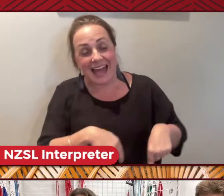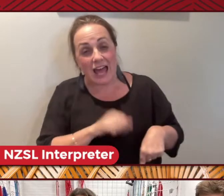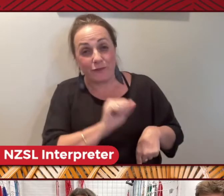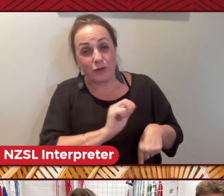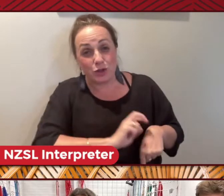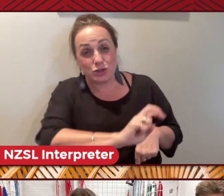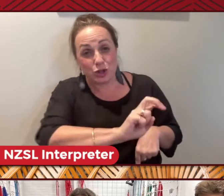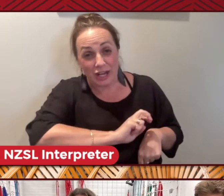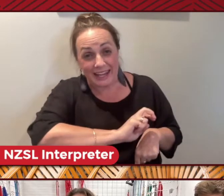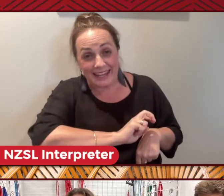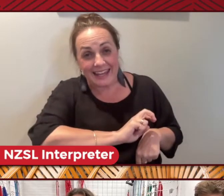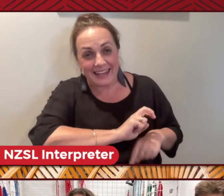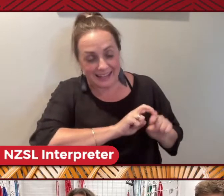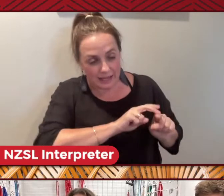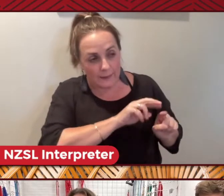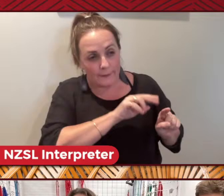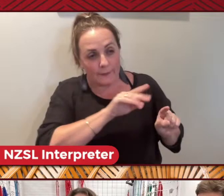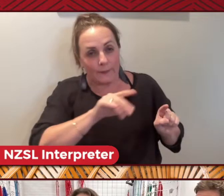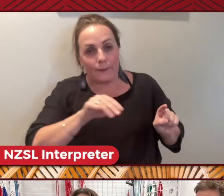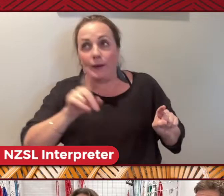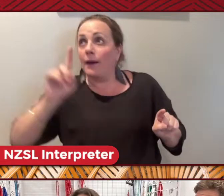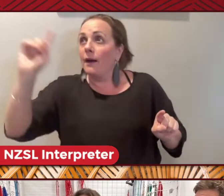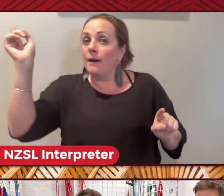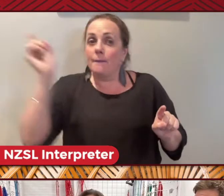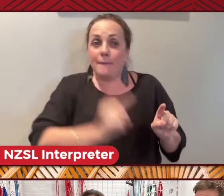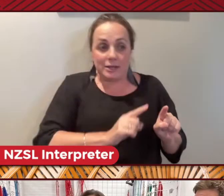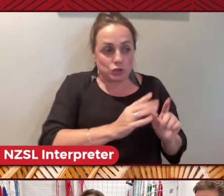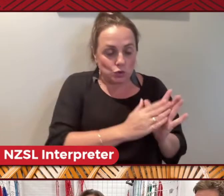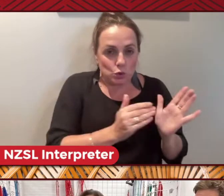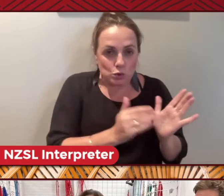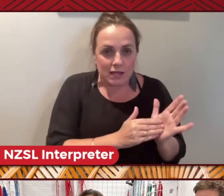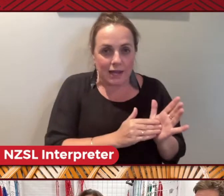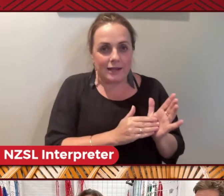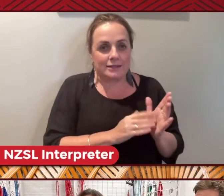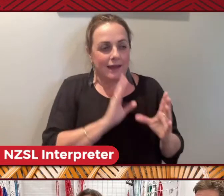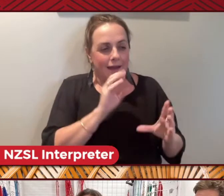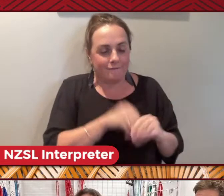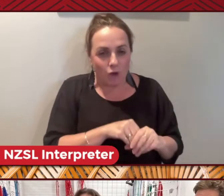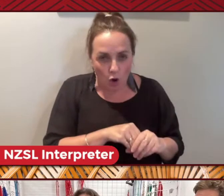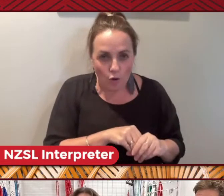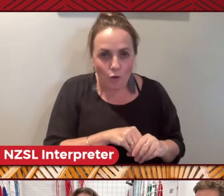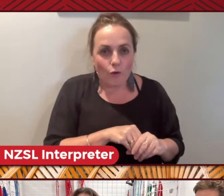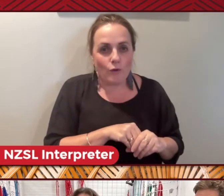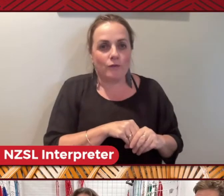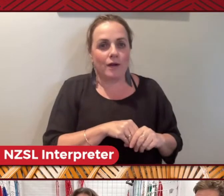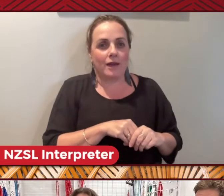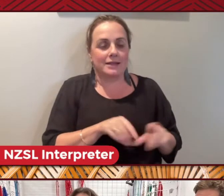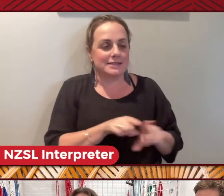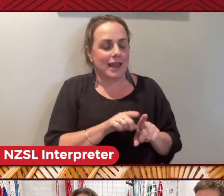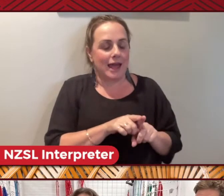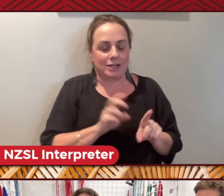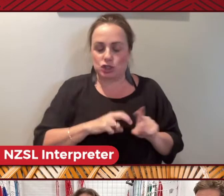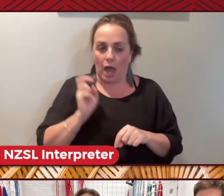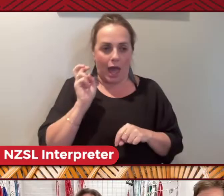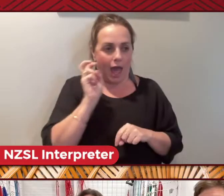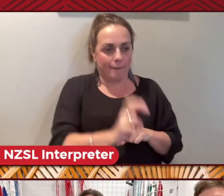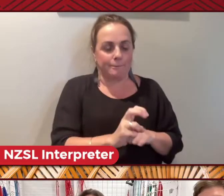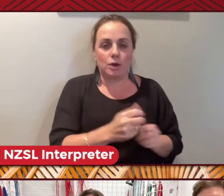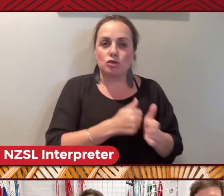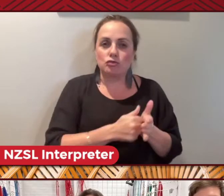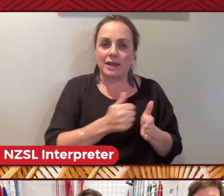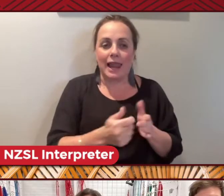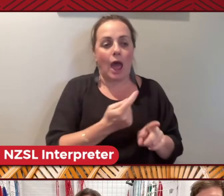then when they've gone back to New Zealand and coming and being part of the opening there, I've now got to sort of fast forward and be one of her regular